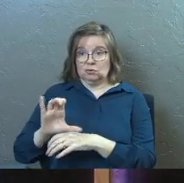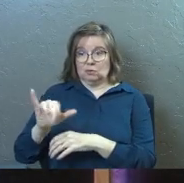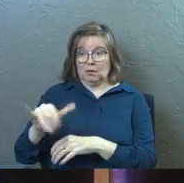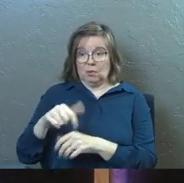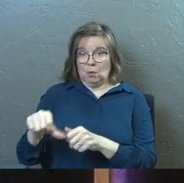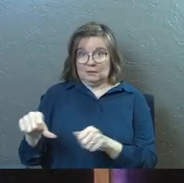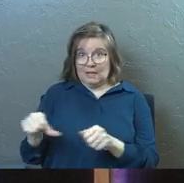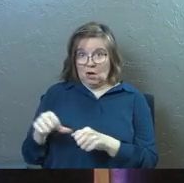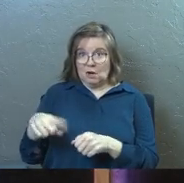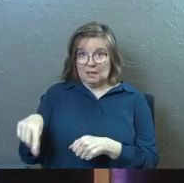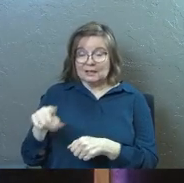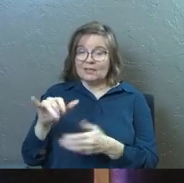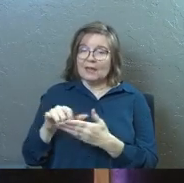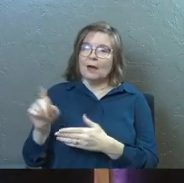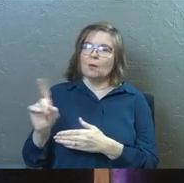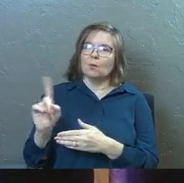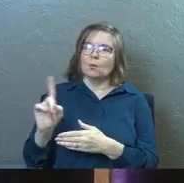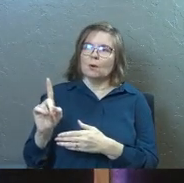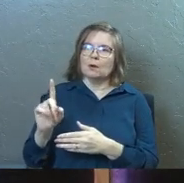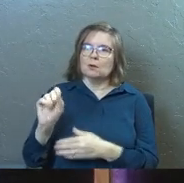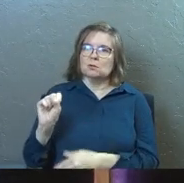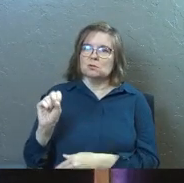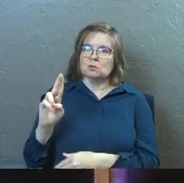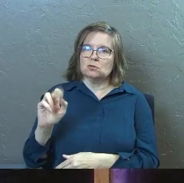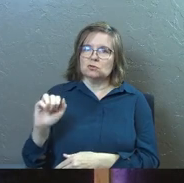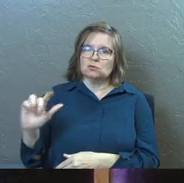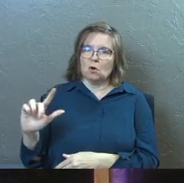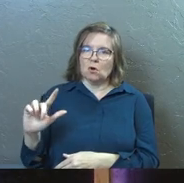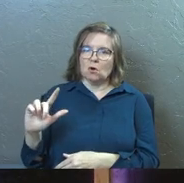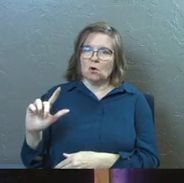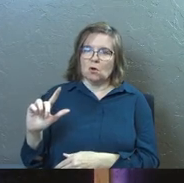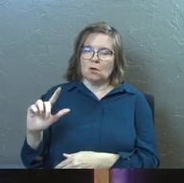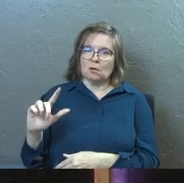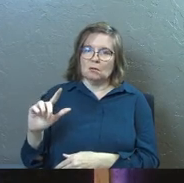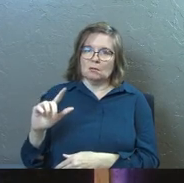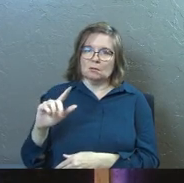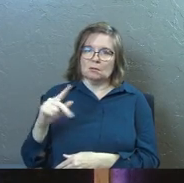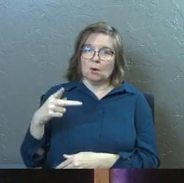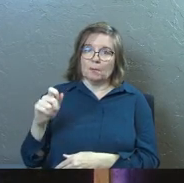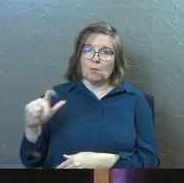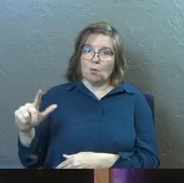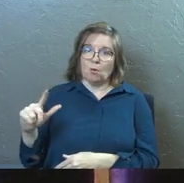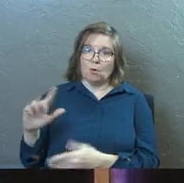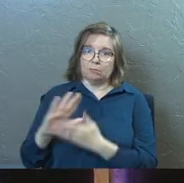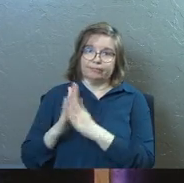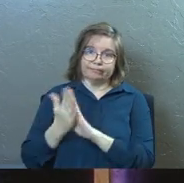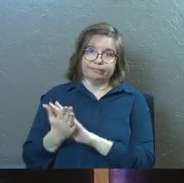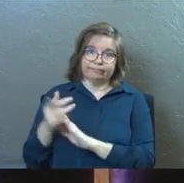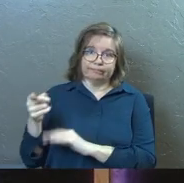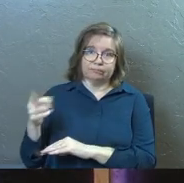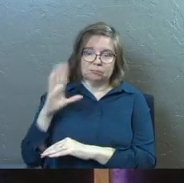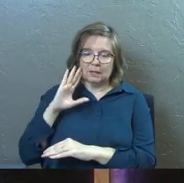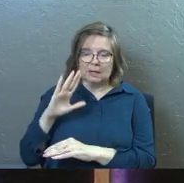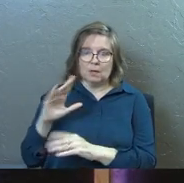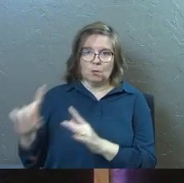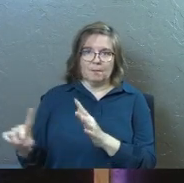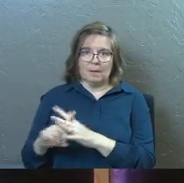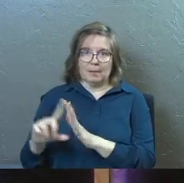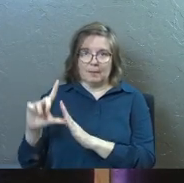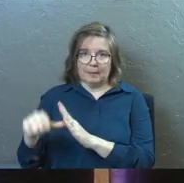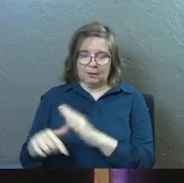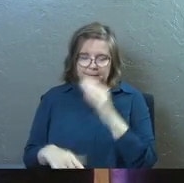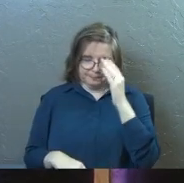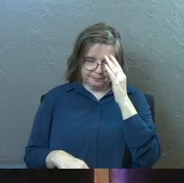and those areas, that's where Saul or the Apostle Paul came from originally. He's going to pop up